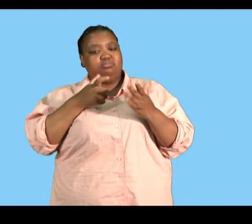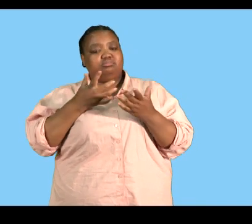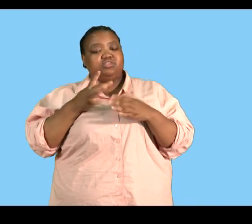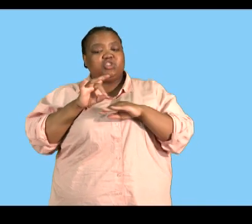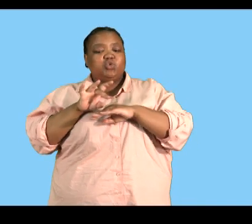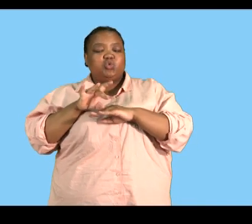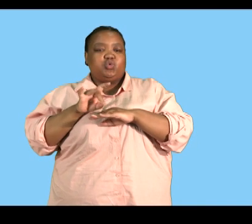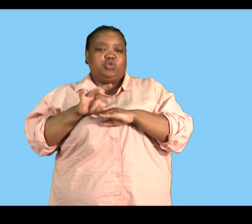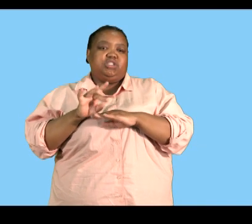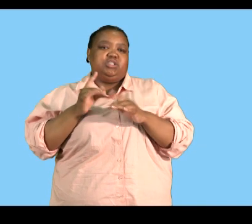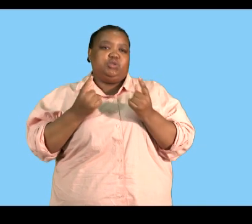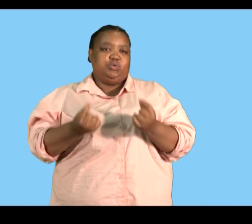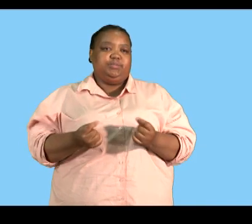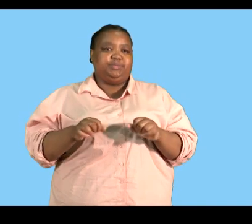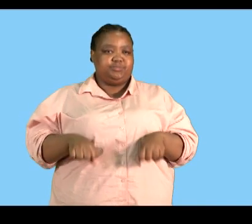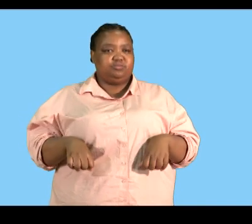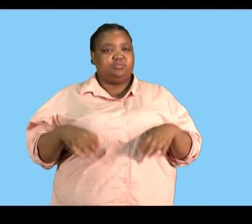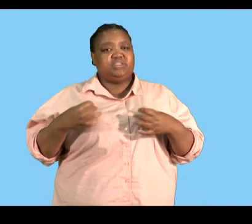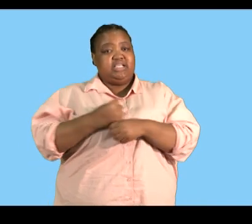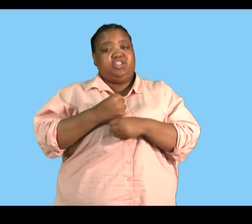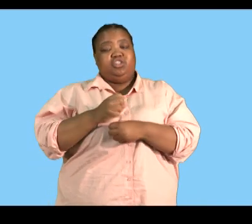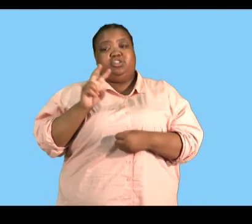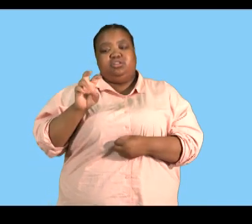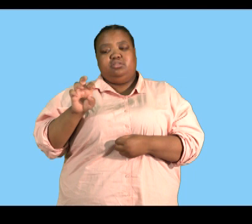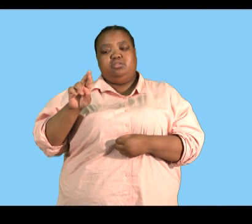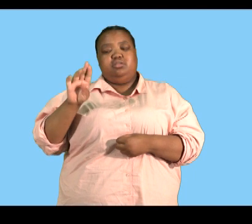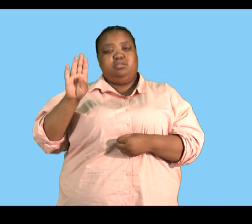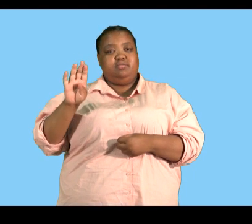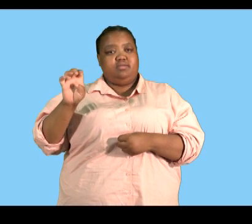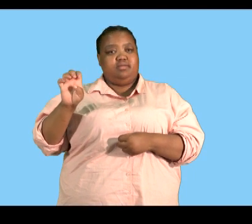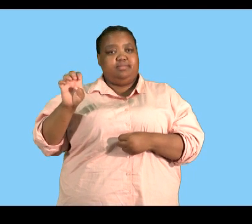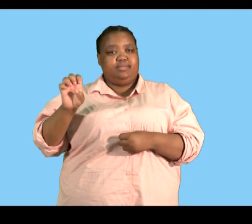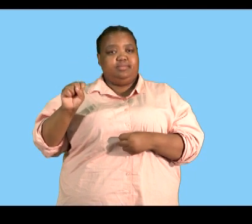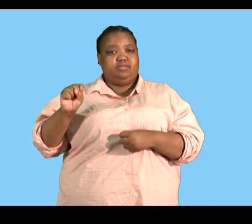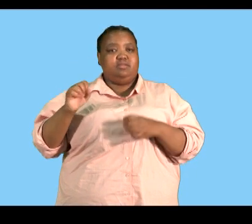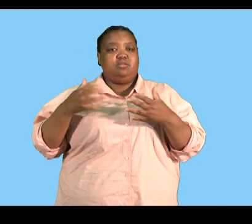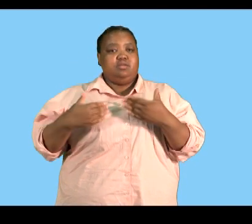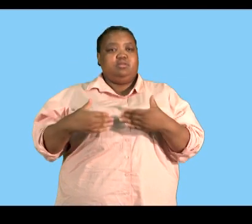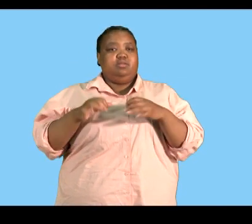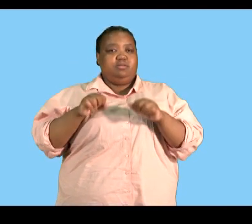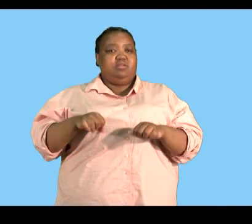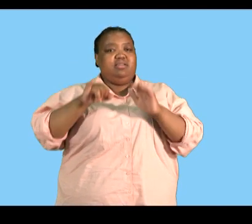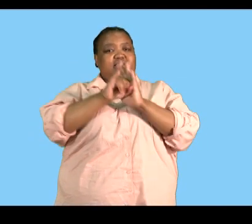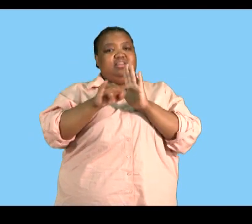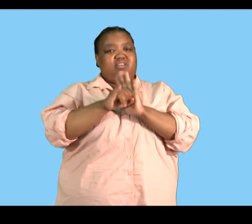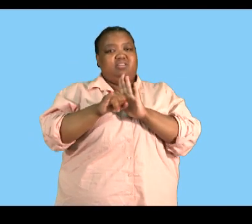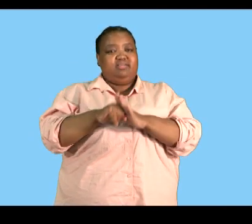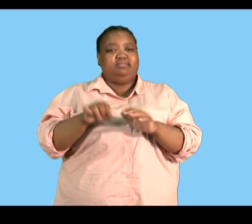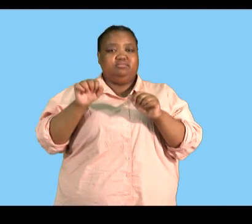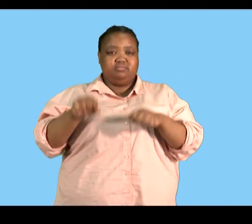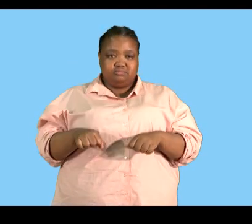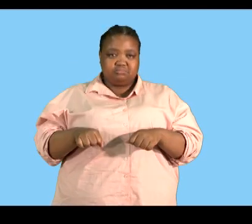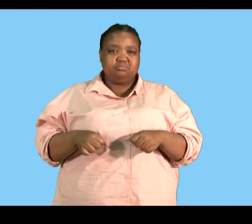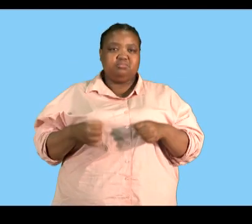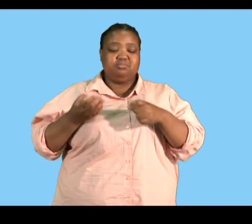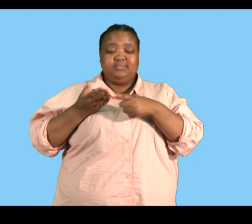the solution. We continue with action verbs. Identifying, you will name the essential characteristics